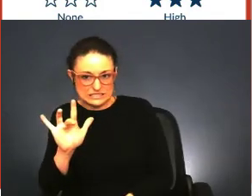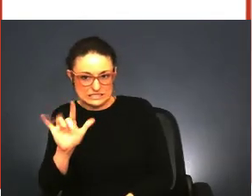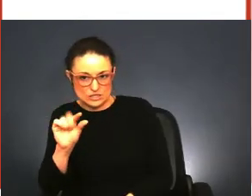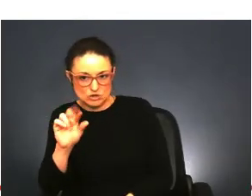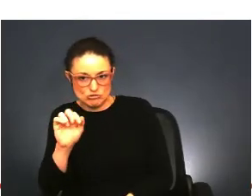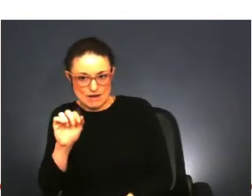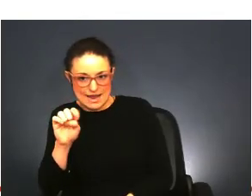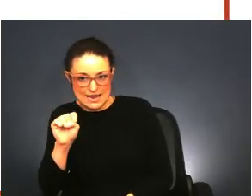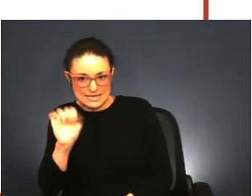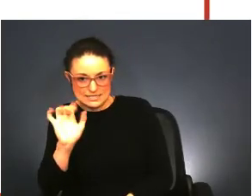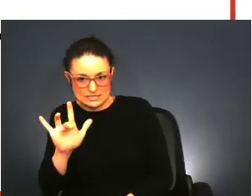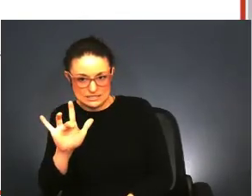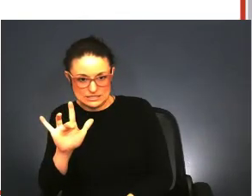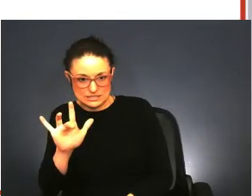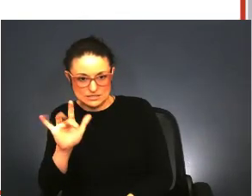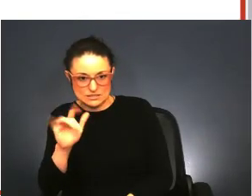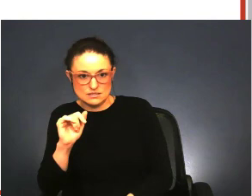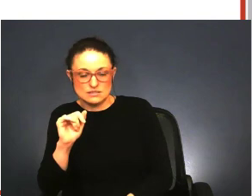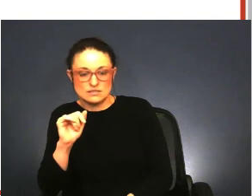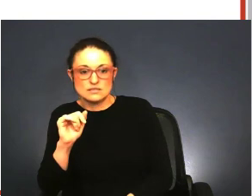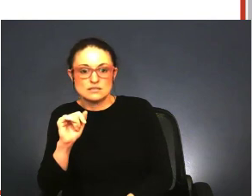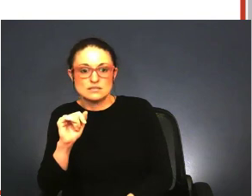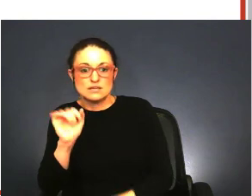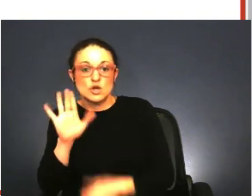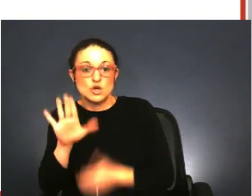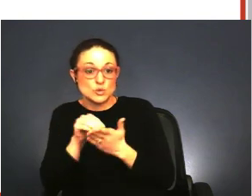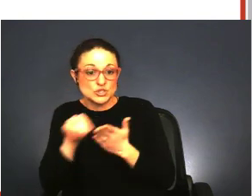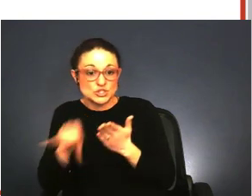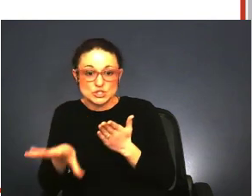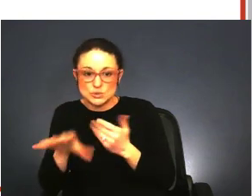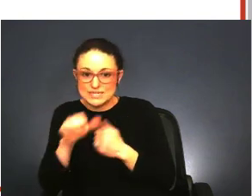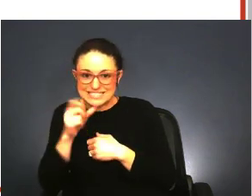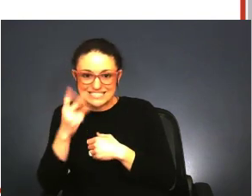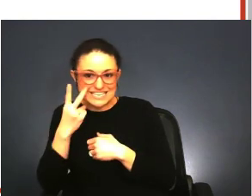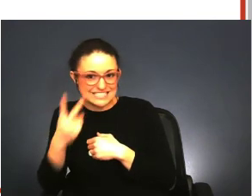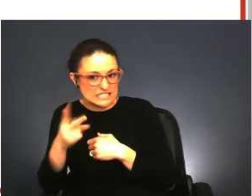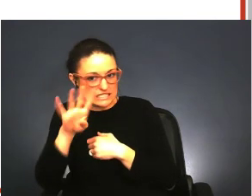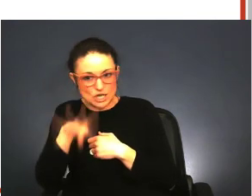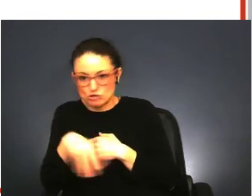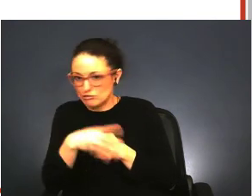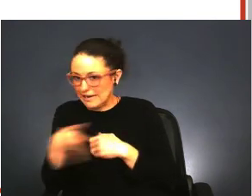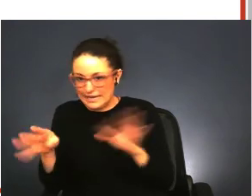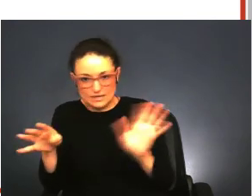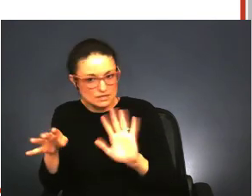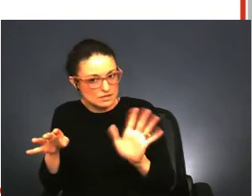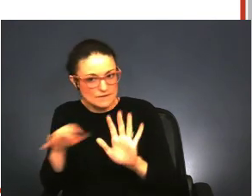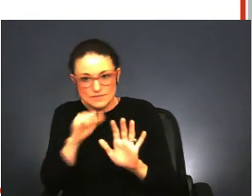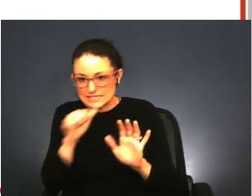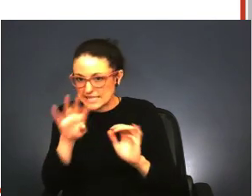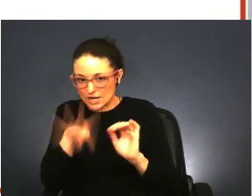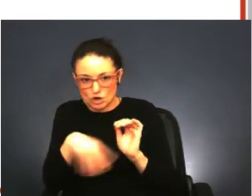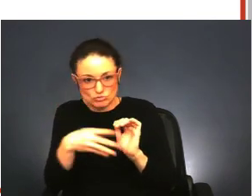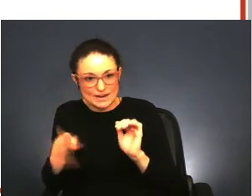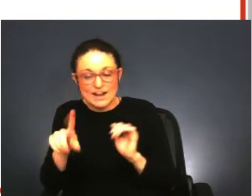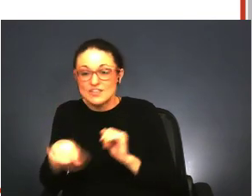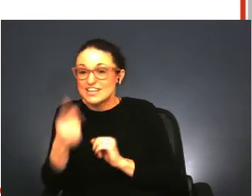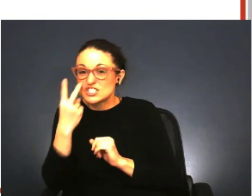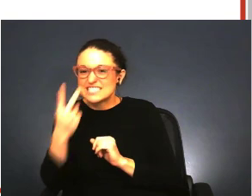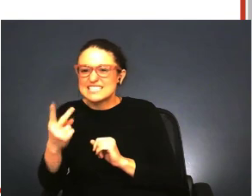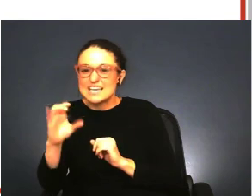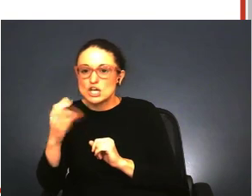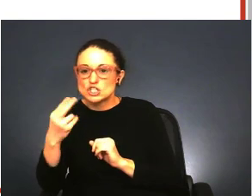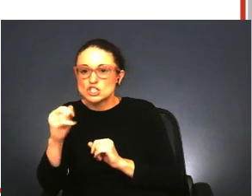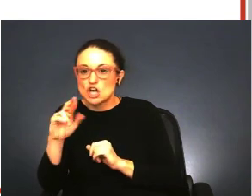grades. Your student doesn't see a grid. Your student sees this chart with just their